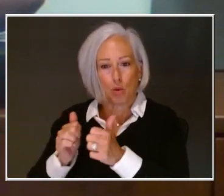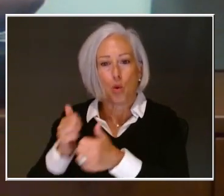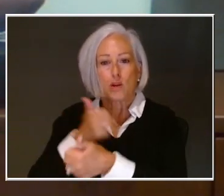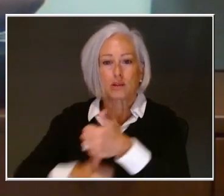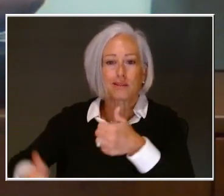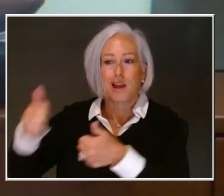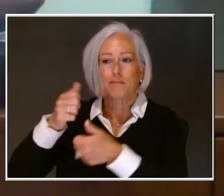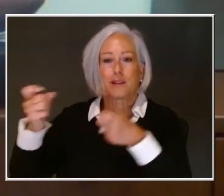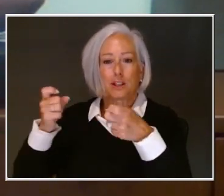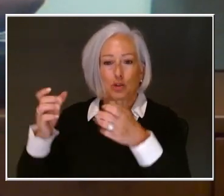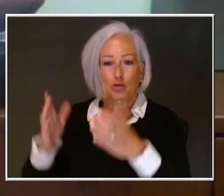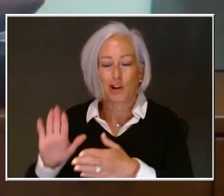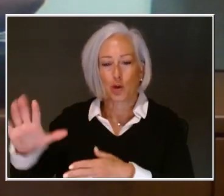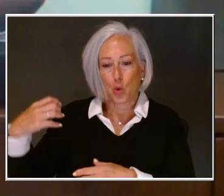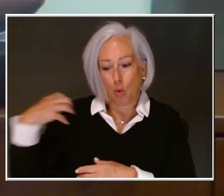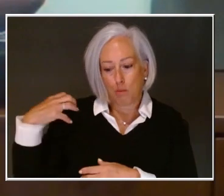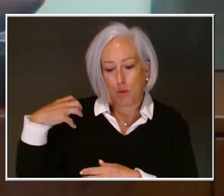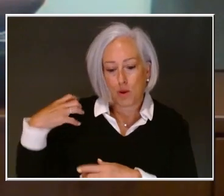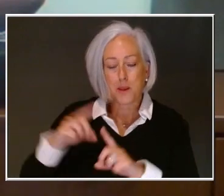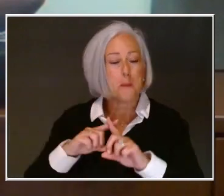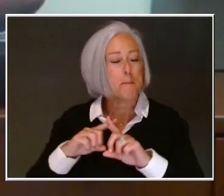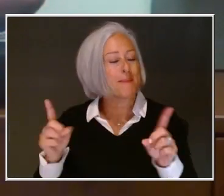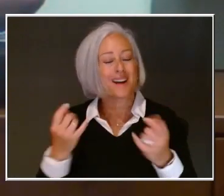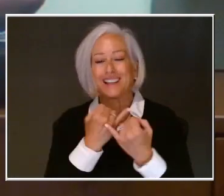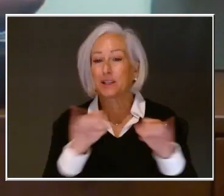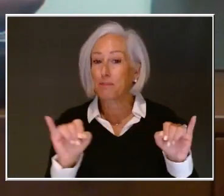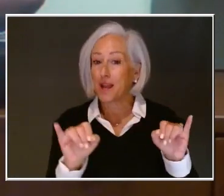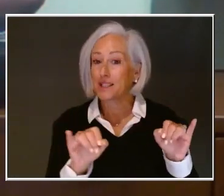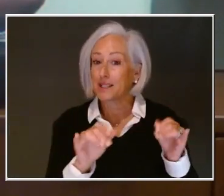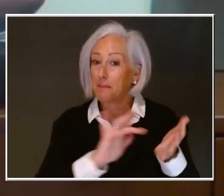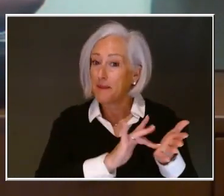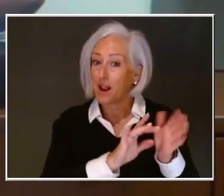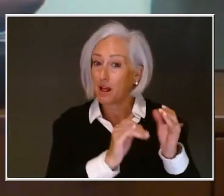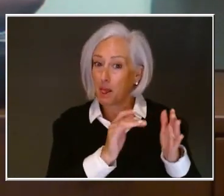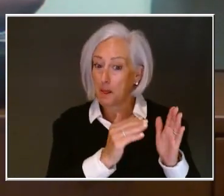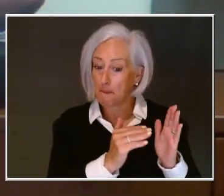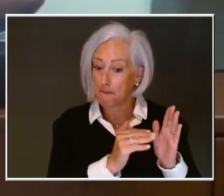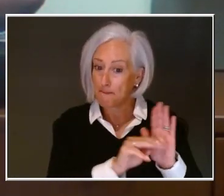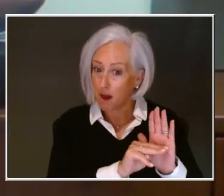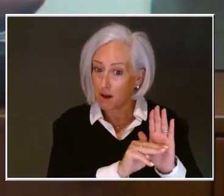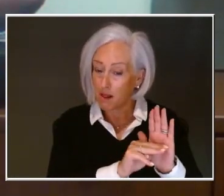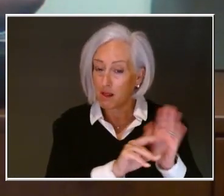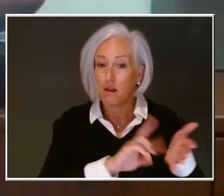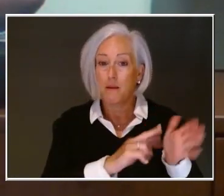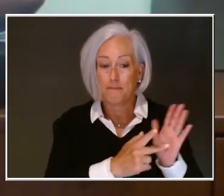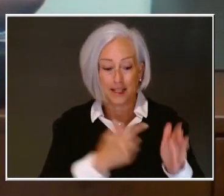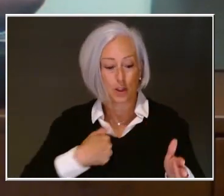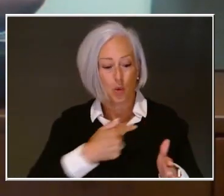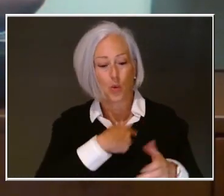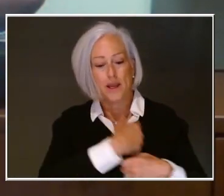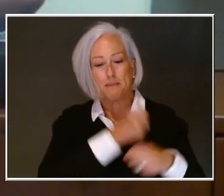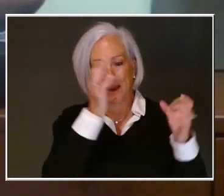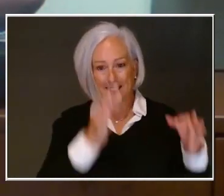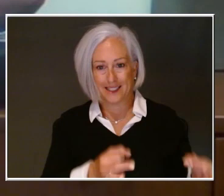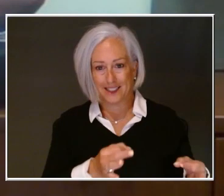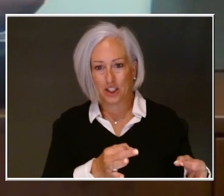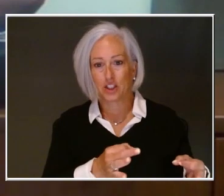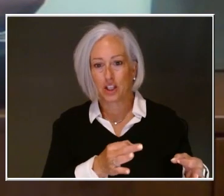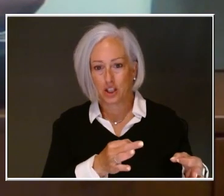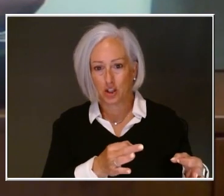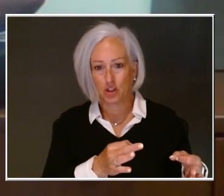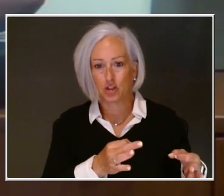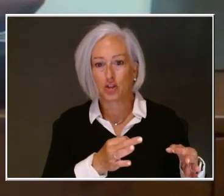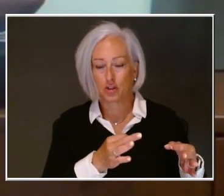And so the idea behind the independent medical model is that we need to make the decisions that's best in the student